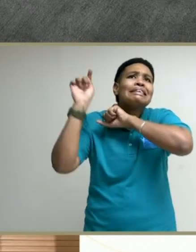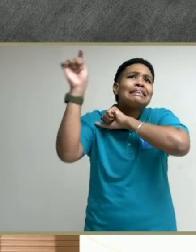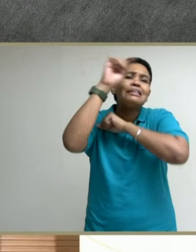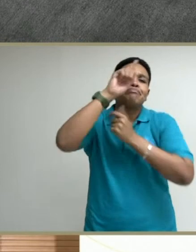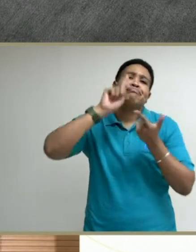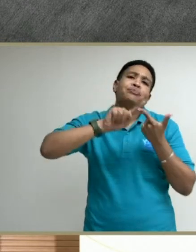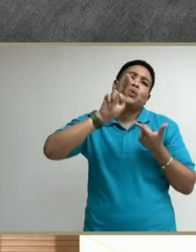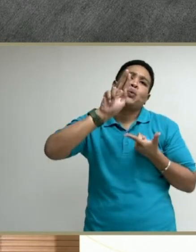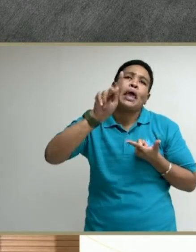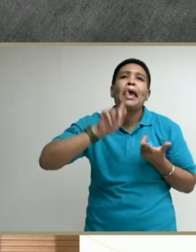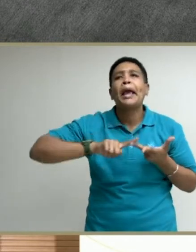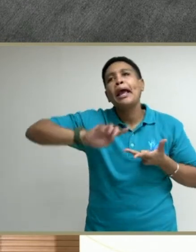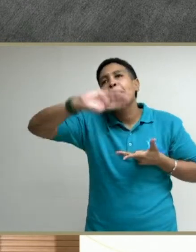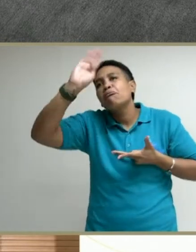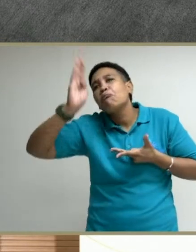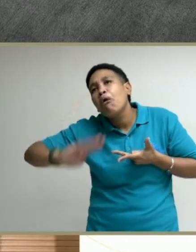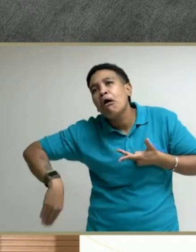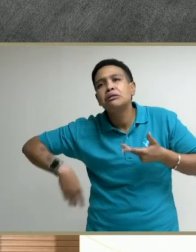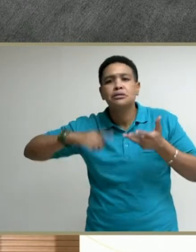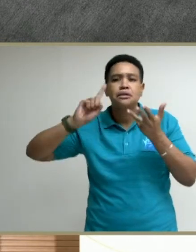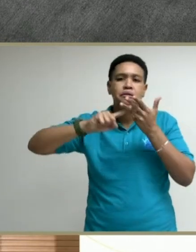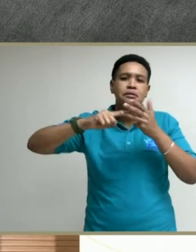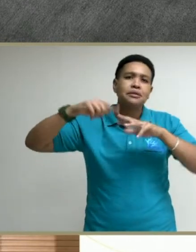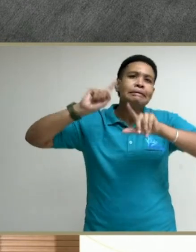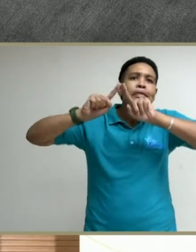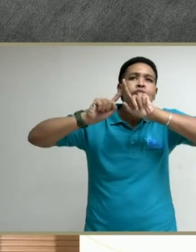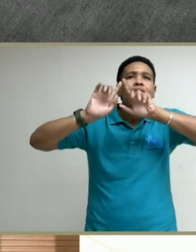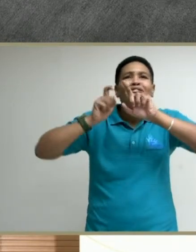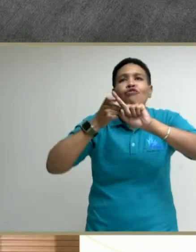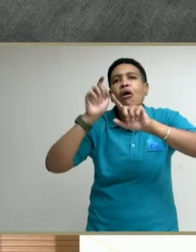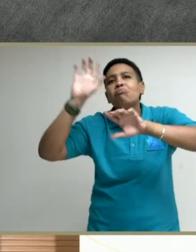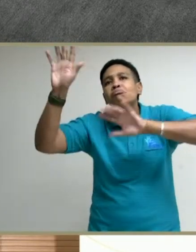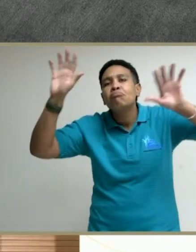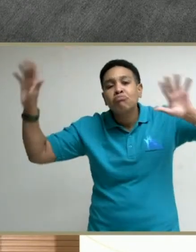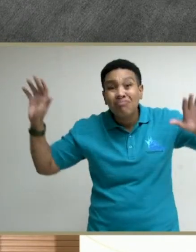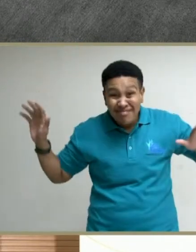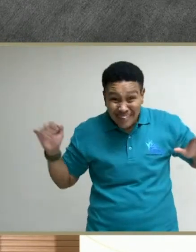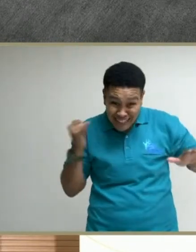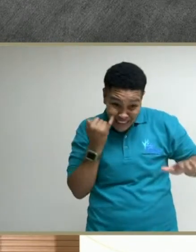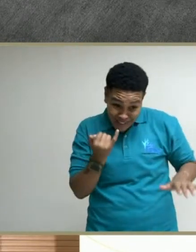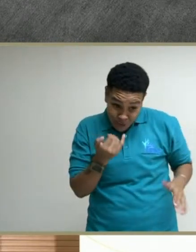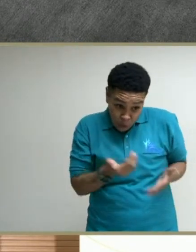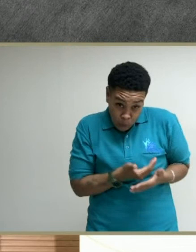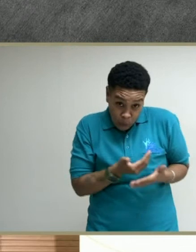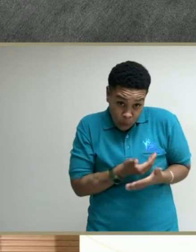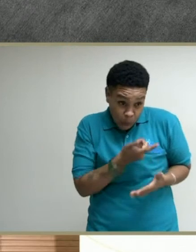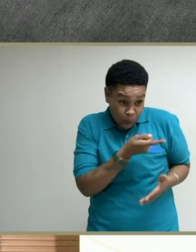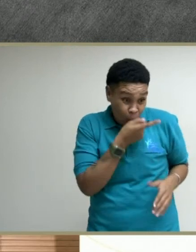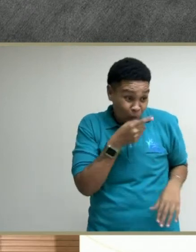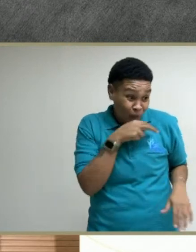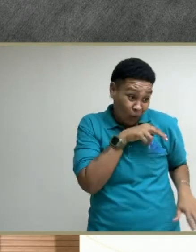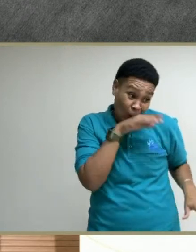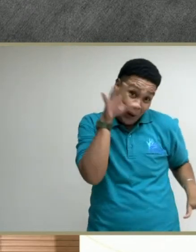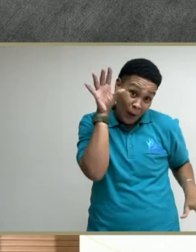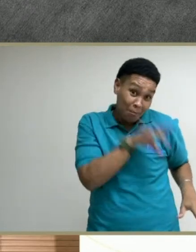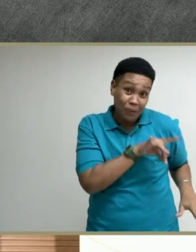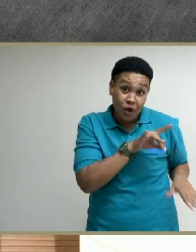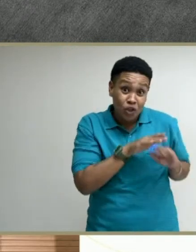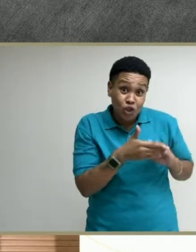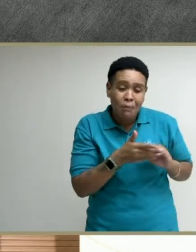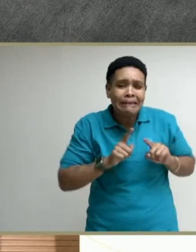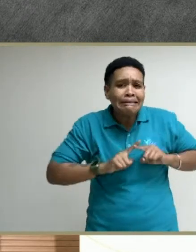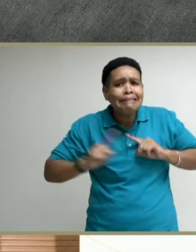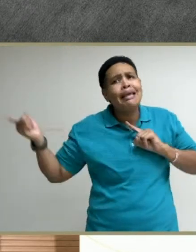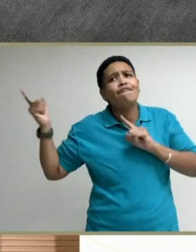a population that is naive to the virus, and the majority of the population is, then it certainly means that if we have a